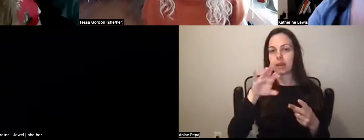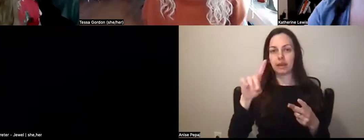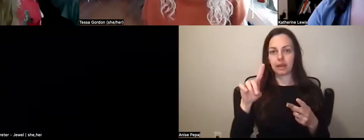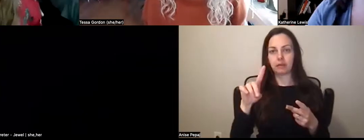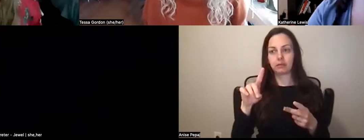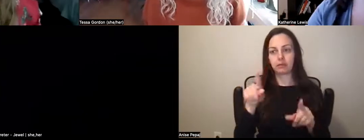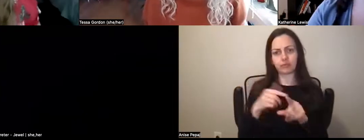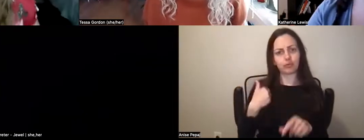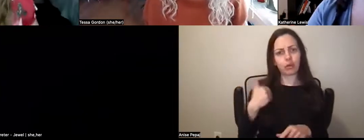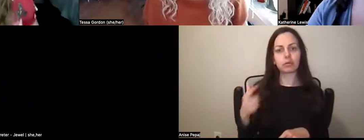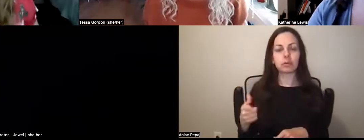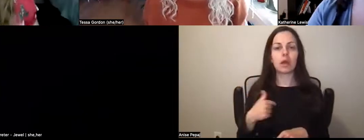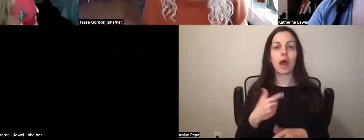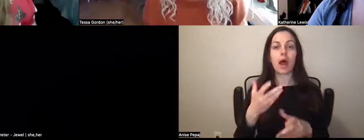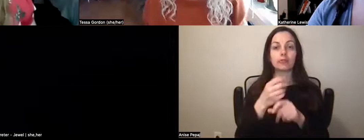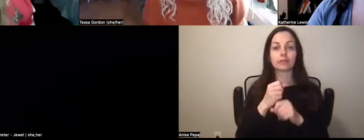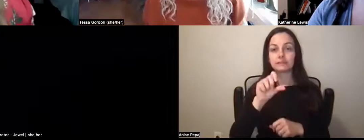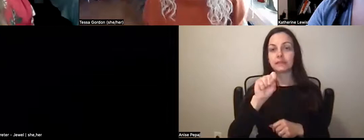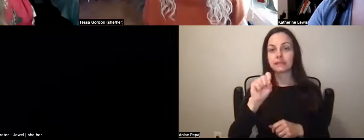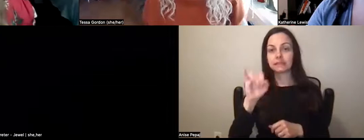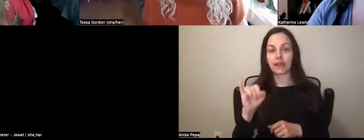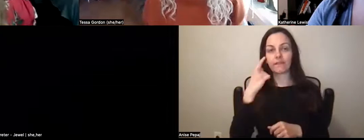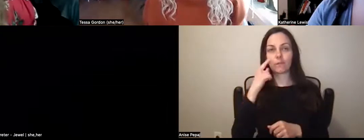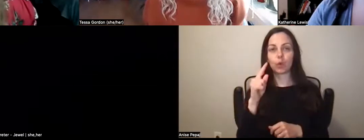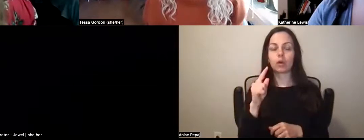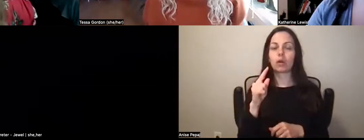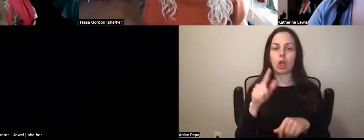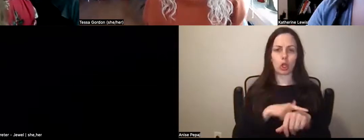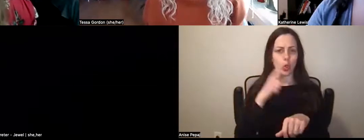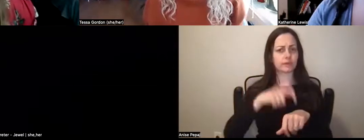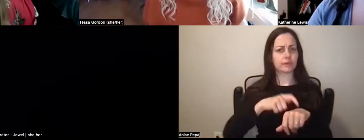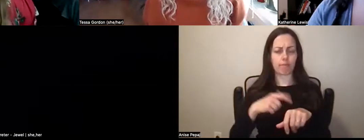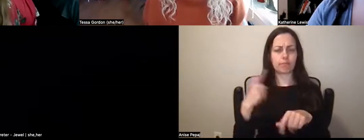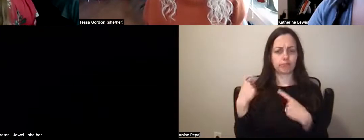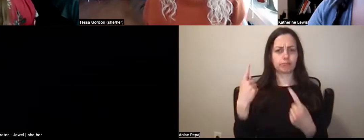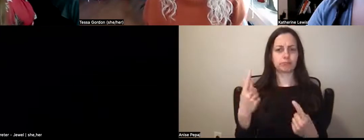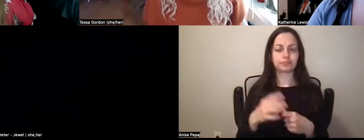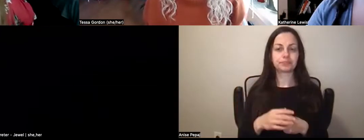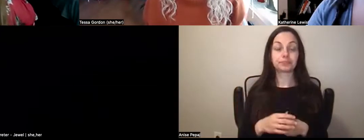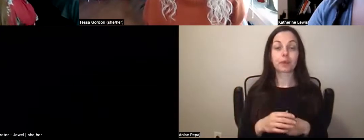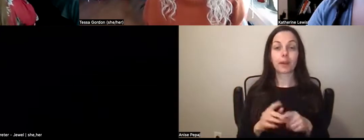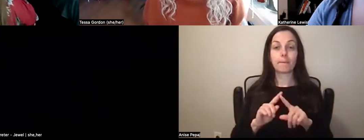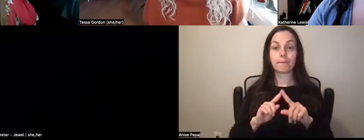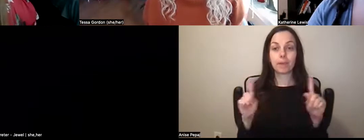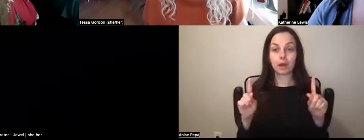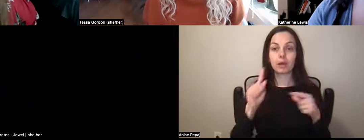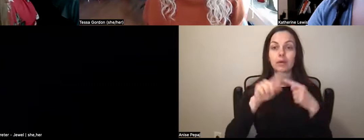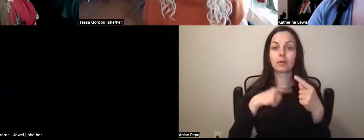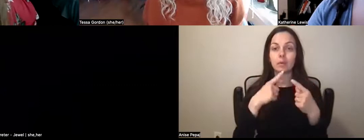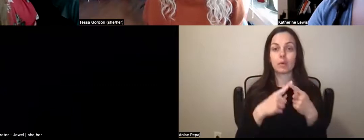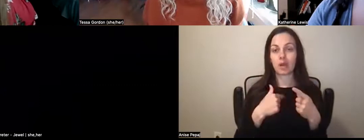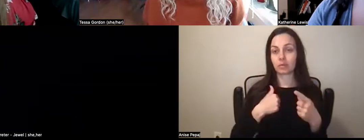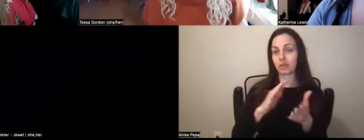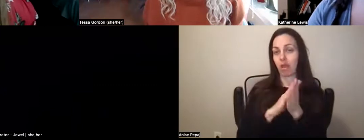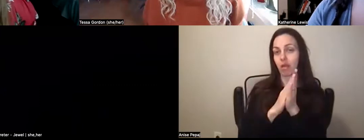child. And I received SSI for a very long portion of time. But when I was a little bit